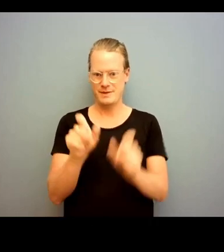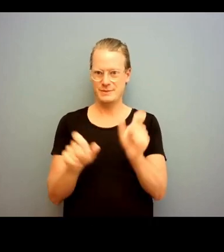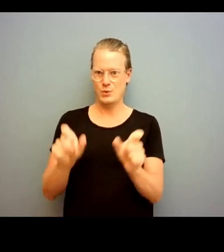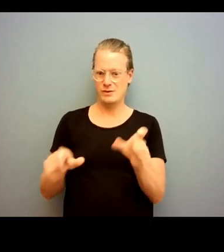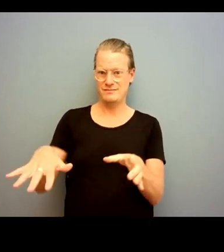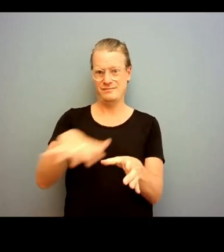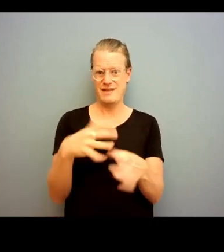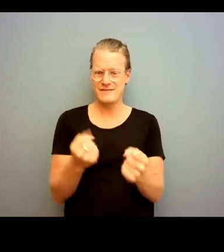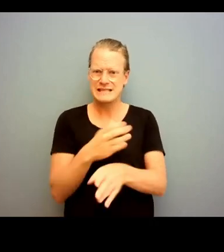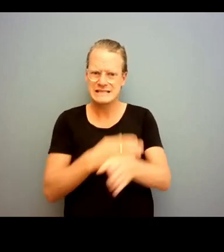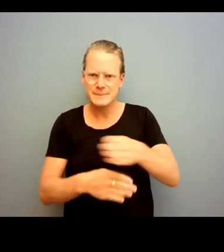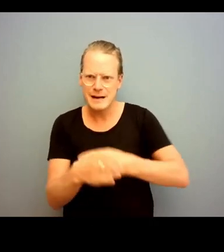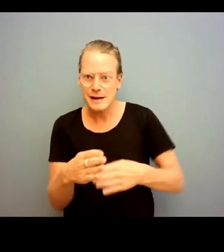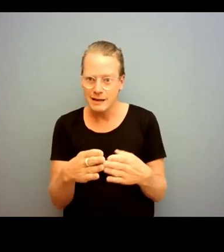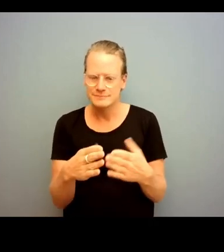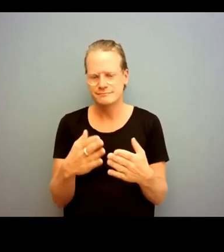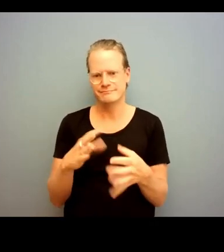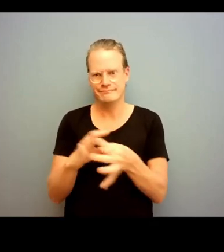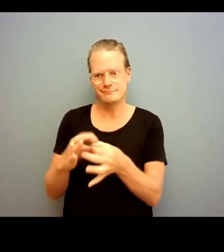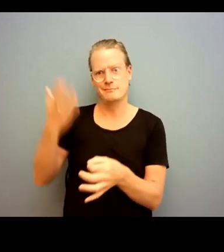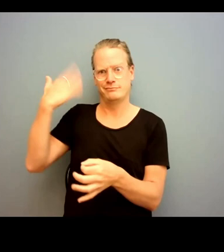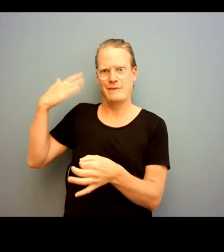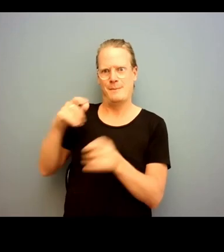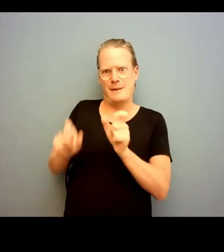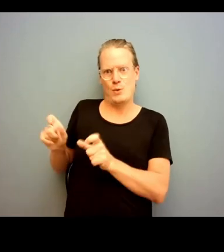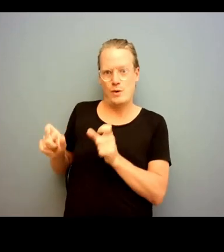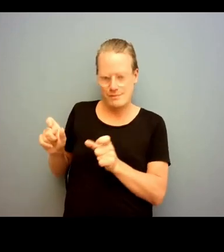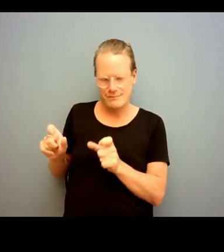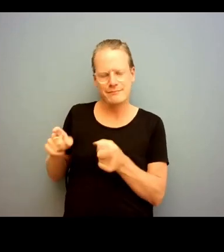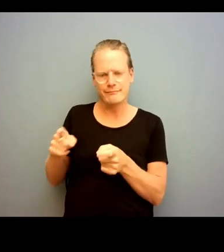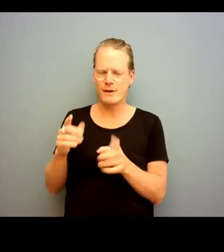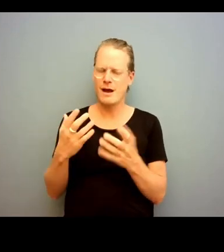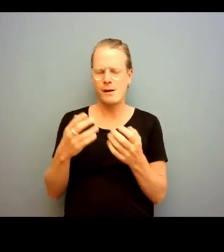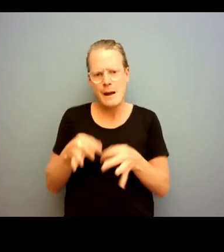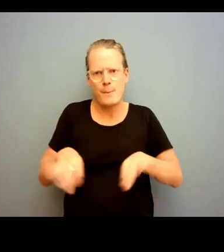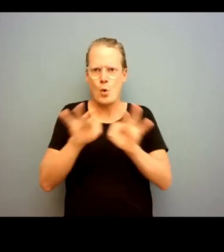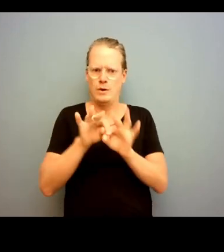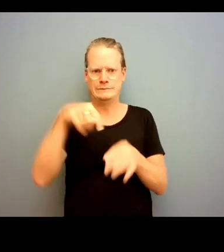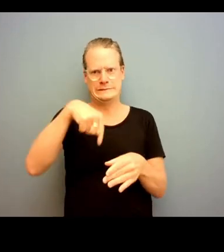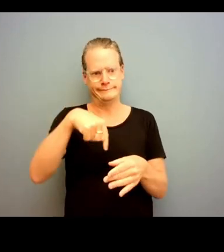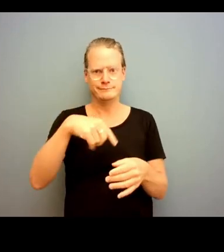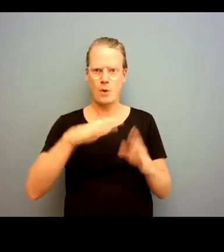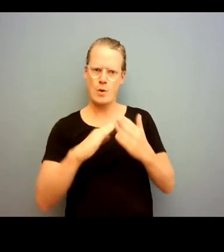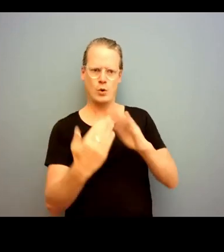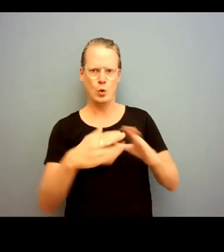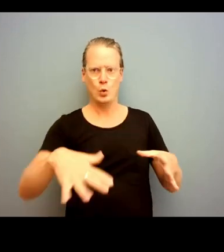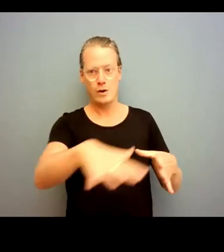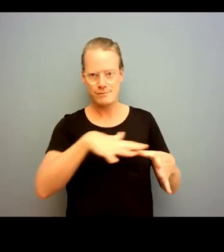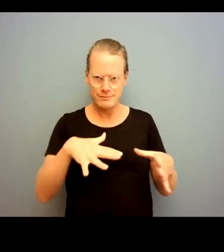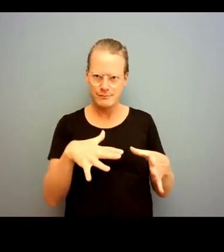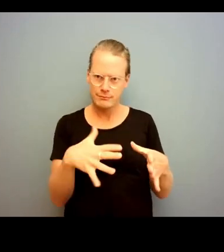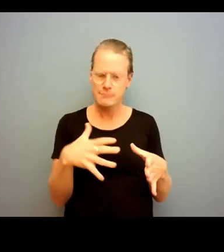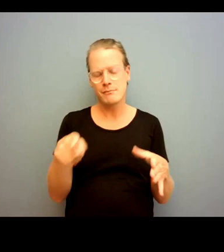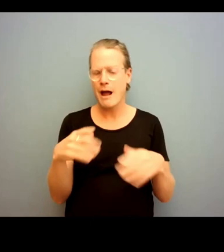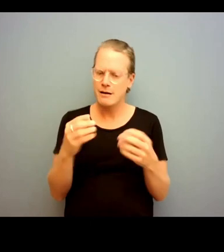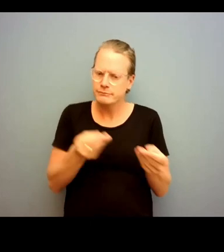As Indigenous persons, Sami with disabilities also have the right to their own languages and their own culture throughout